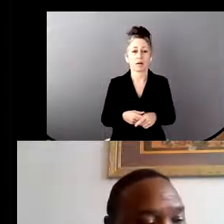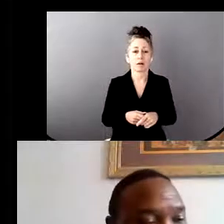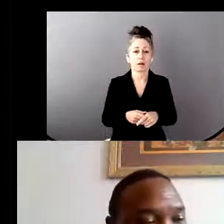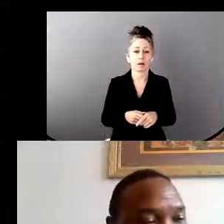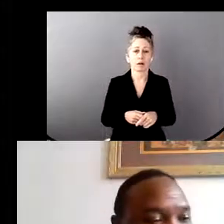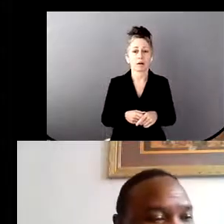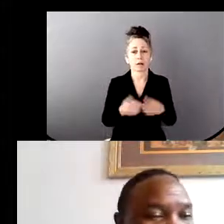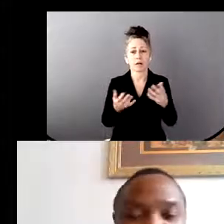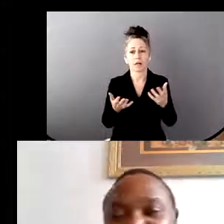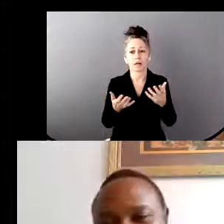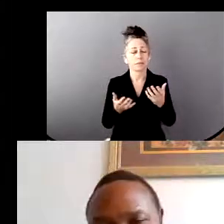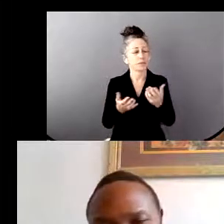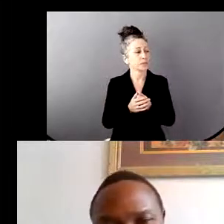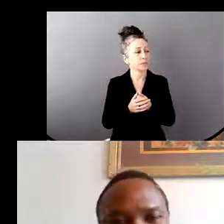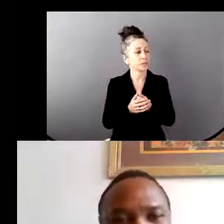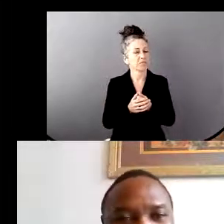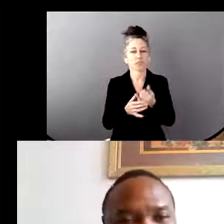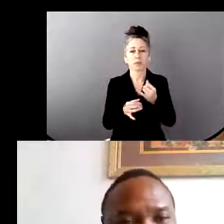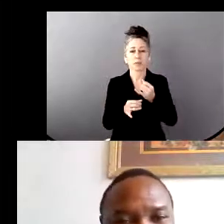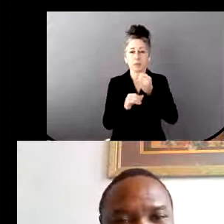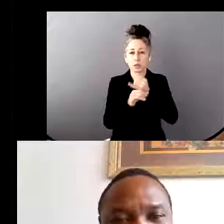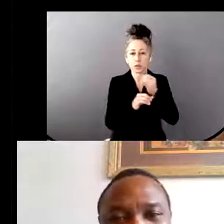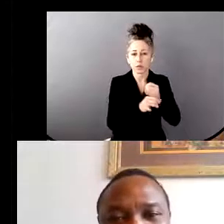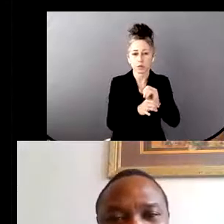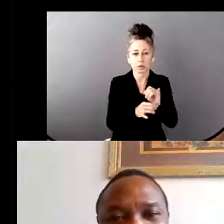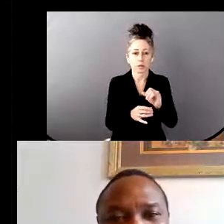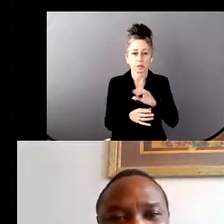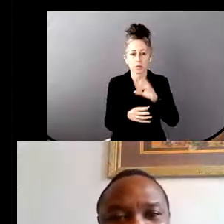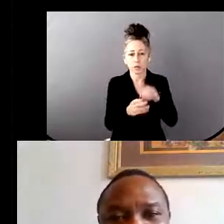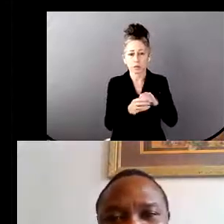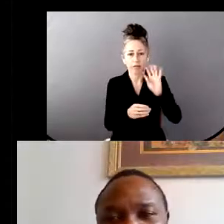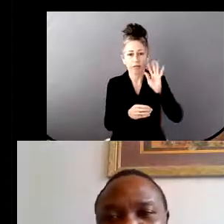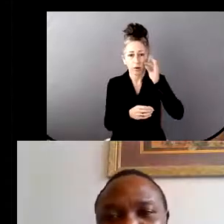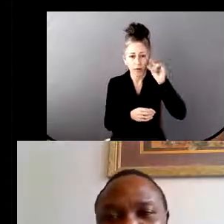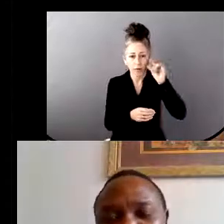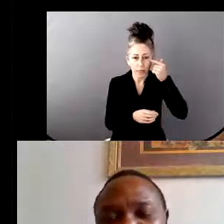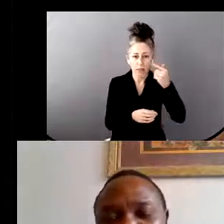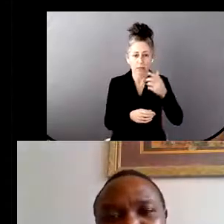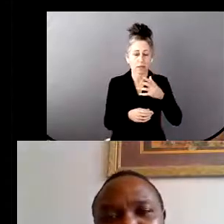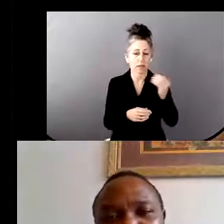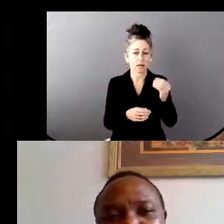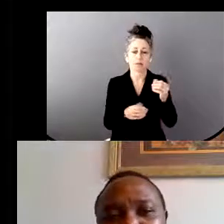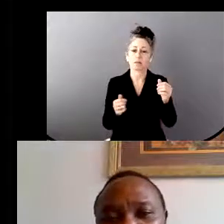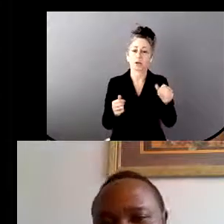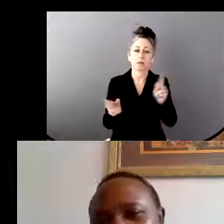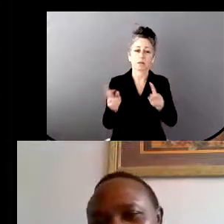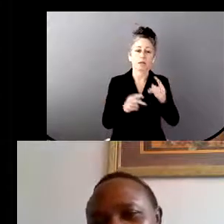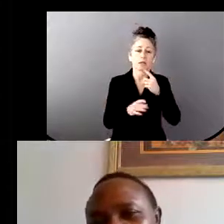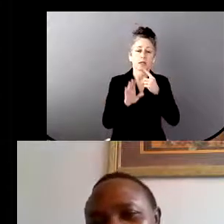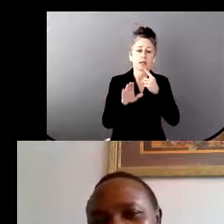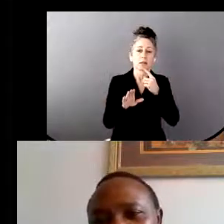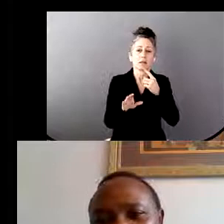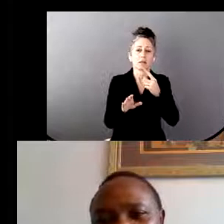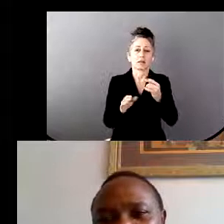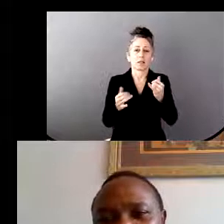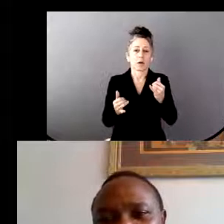so many institutions, including federal governments and the organizations that have come out and saying they now recognize